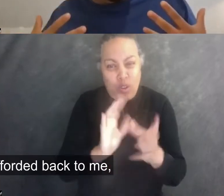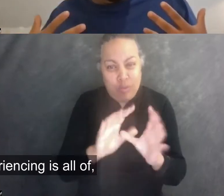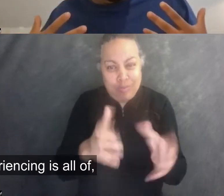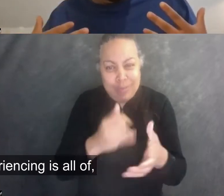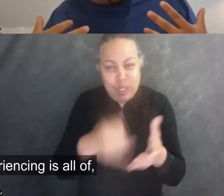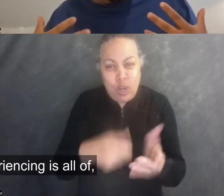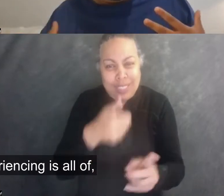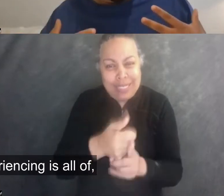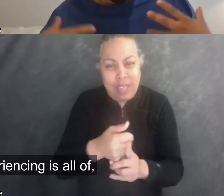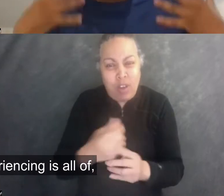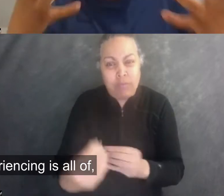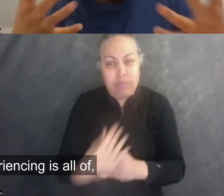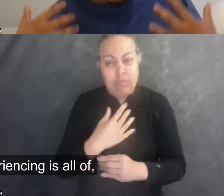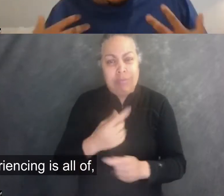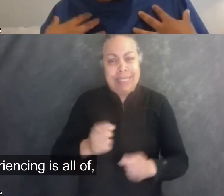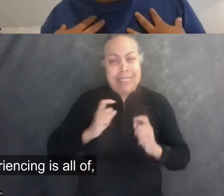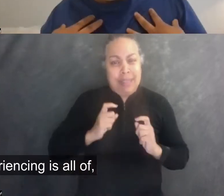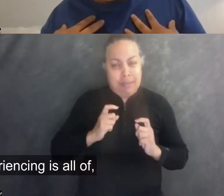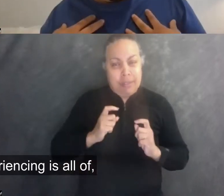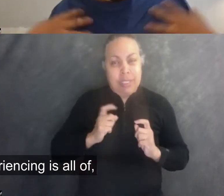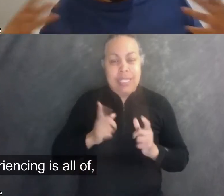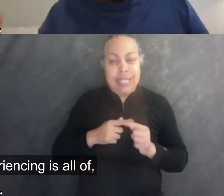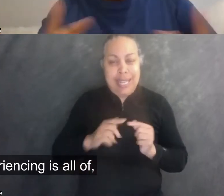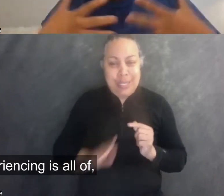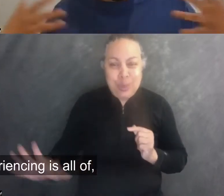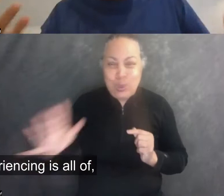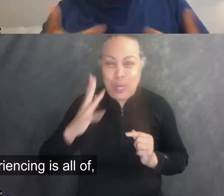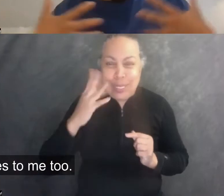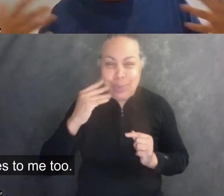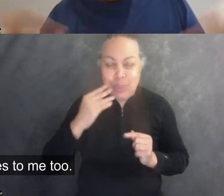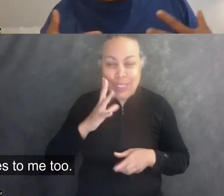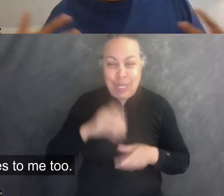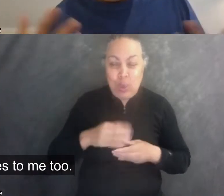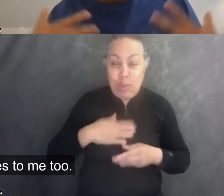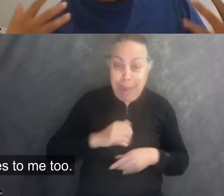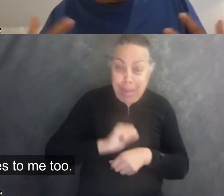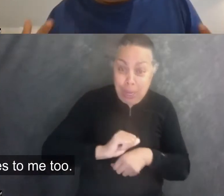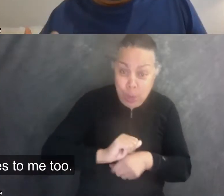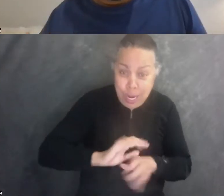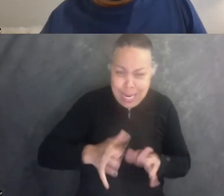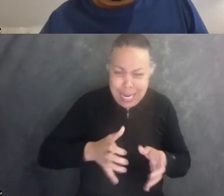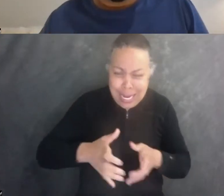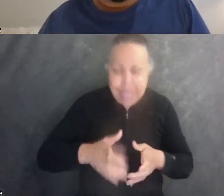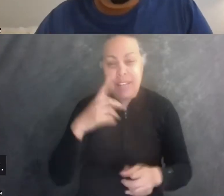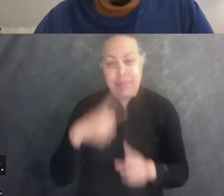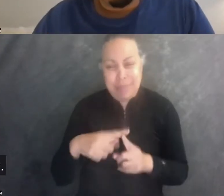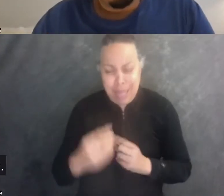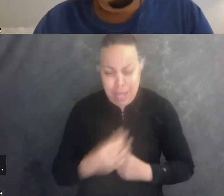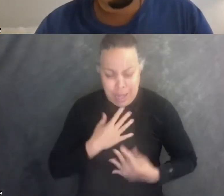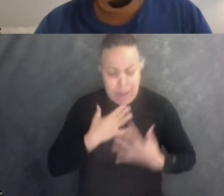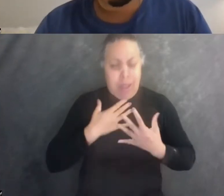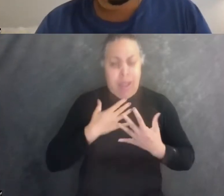me. And what you're experiencing is all of part of what it gives to me too.